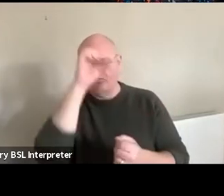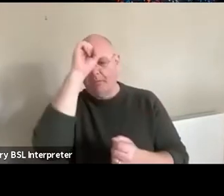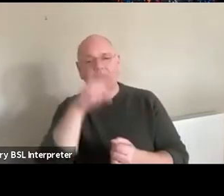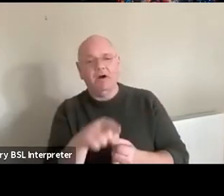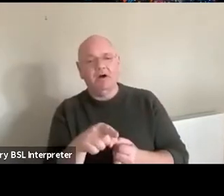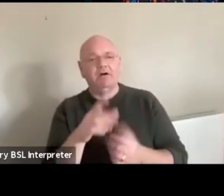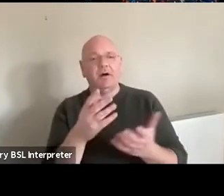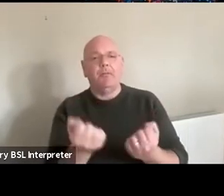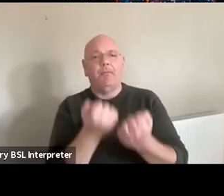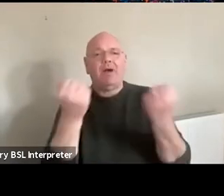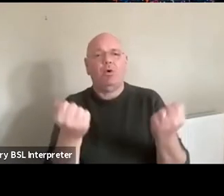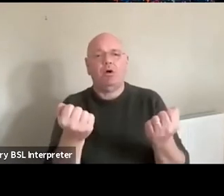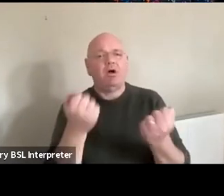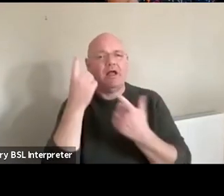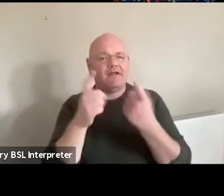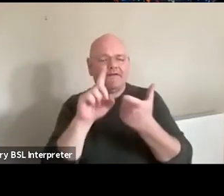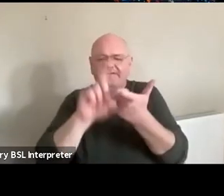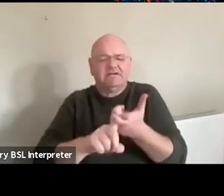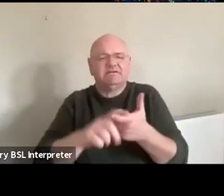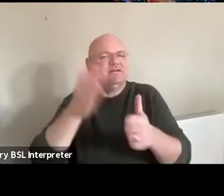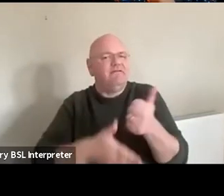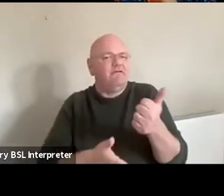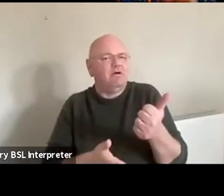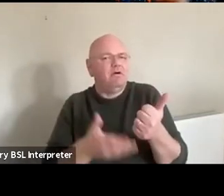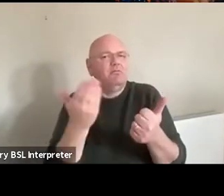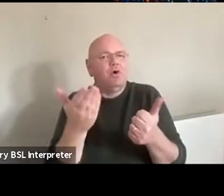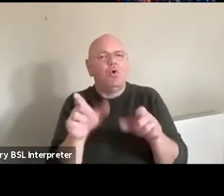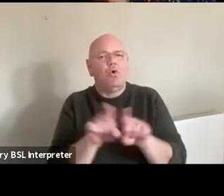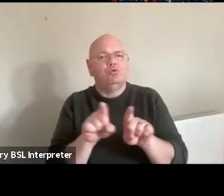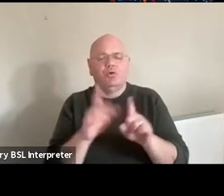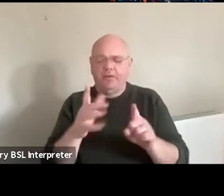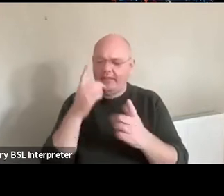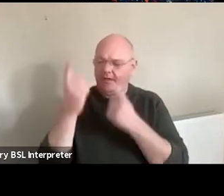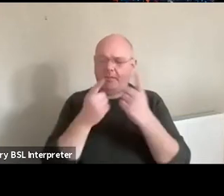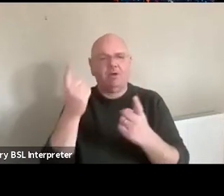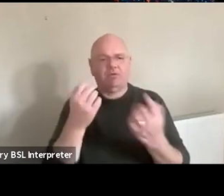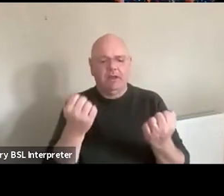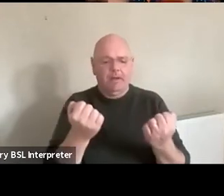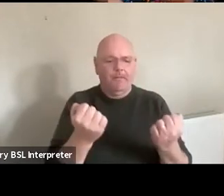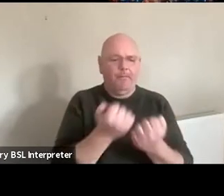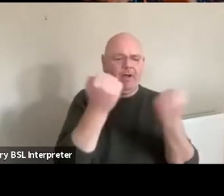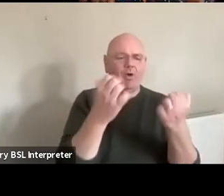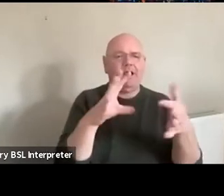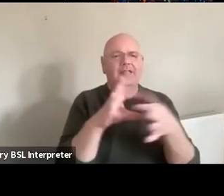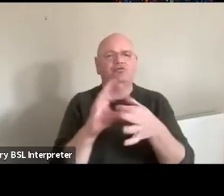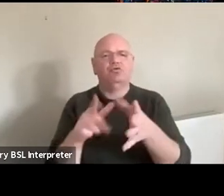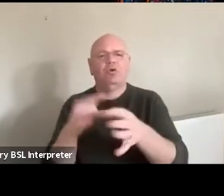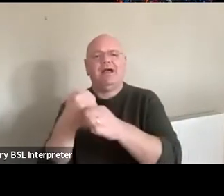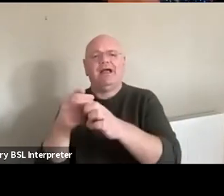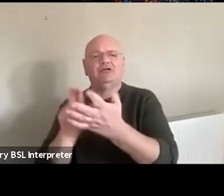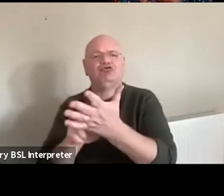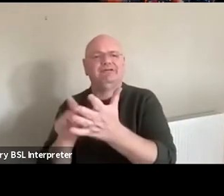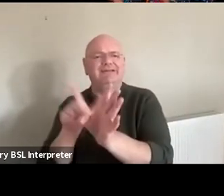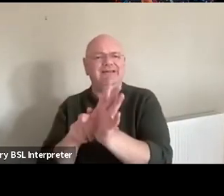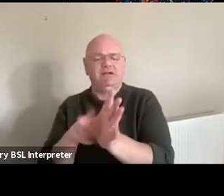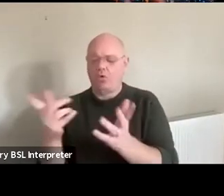if ever, can be viewed as fixed. But I was also thinking about the relationship between power and agency and words like empowerment and how